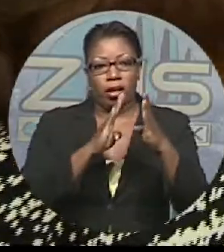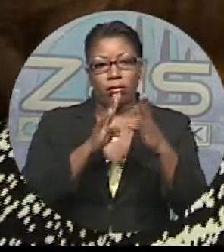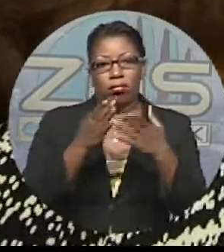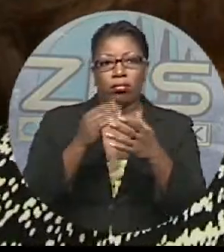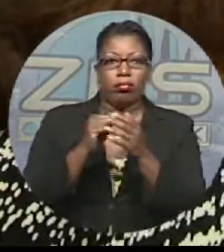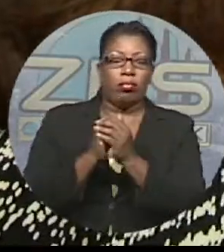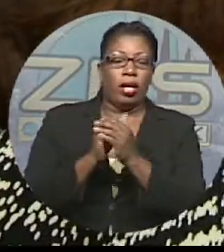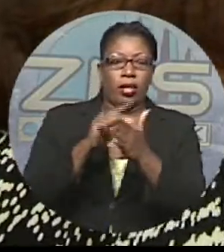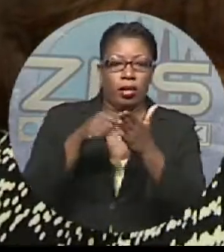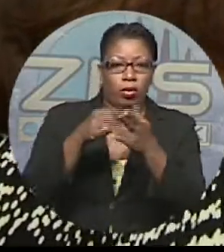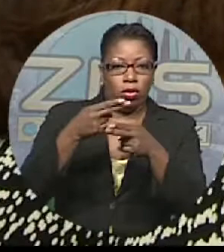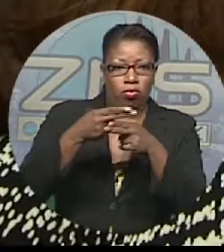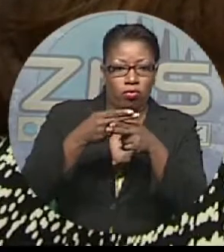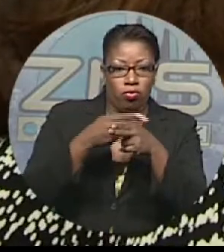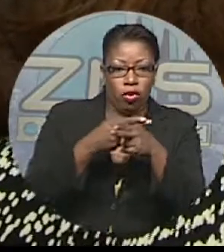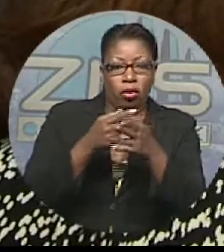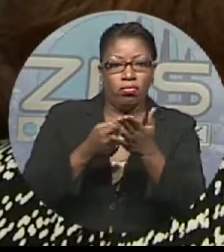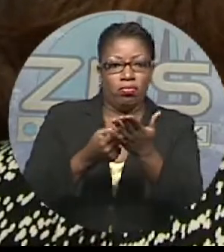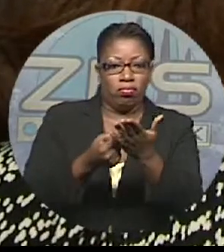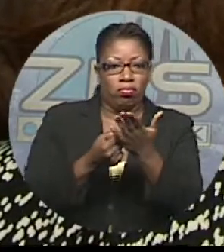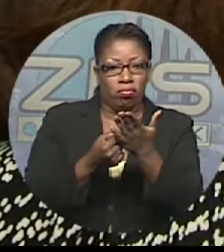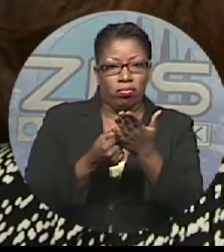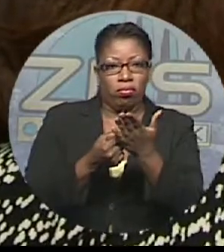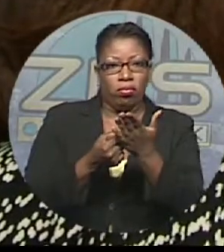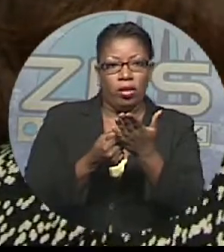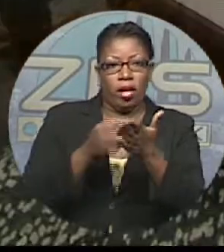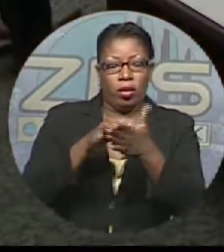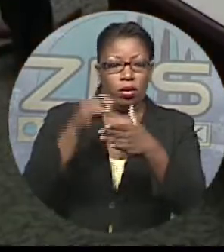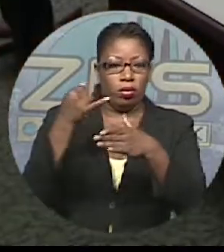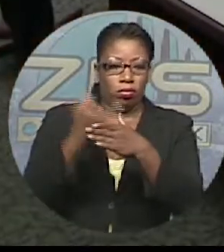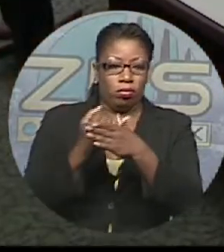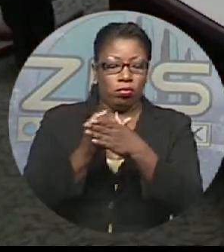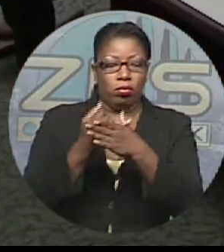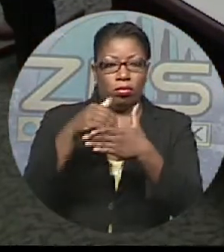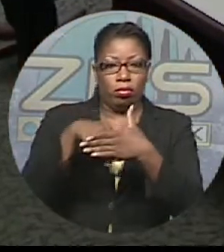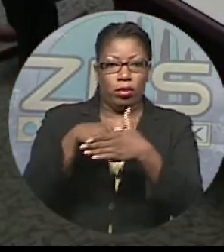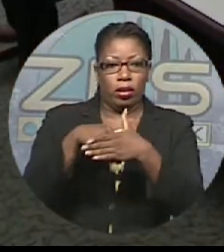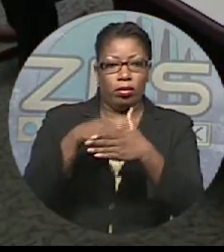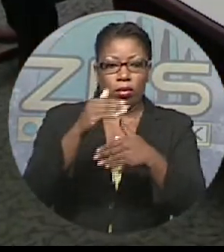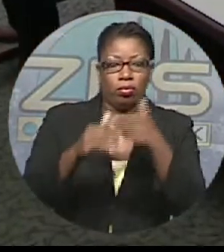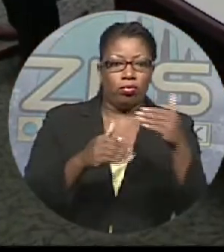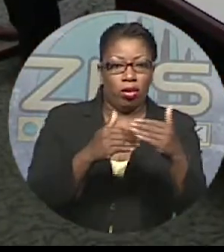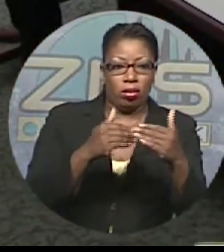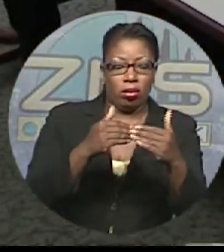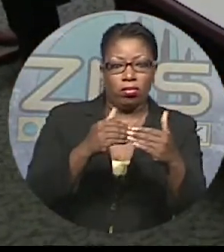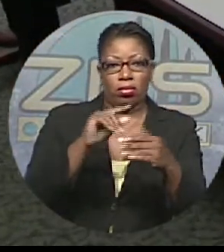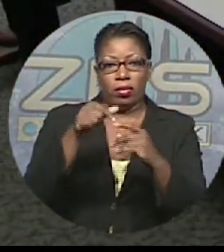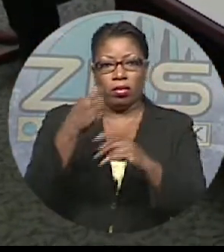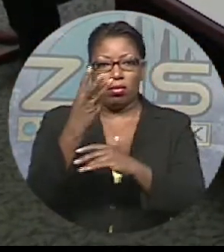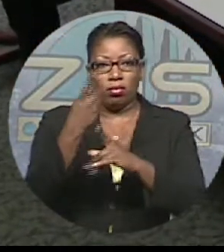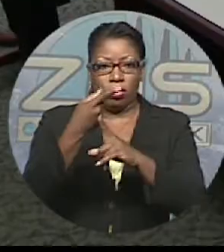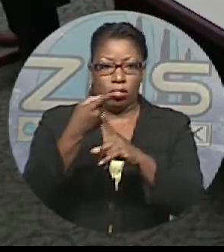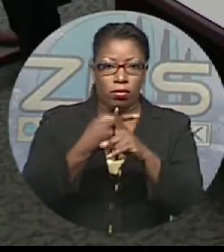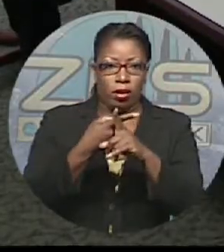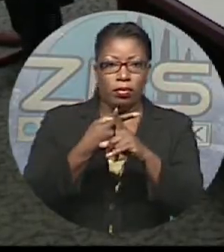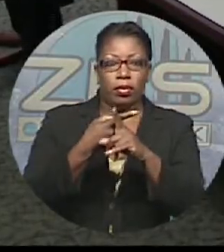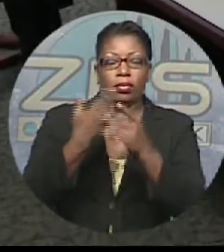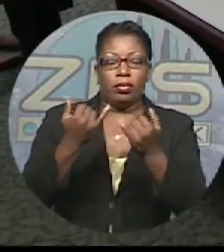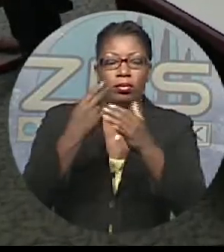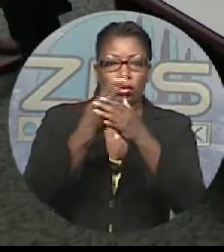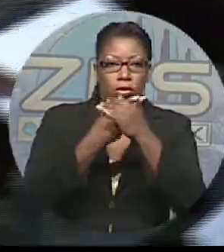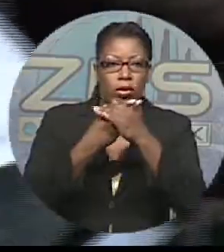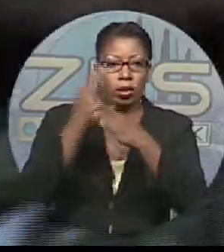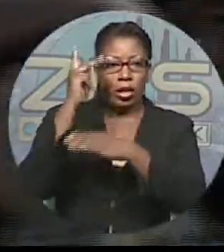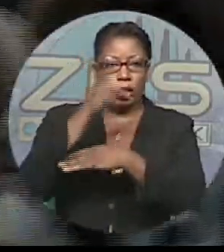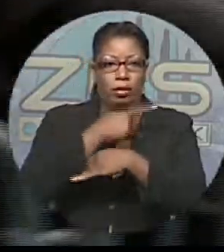the shortest negotiation he has been involved in, with the process lasting less than 6 months. For the union, Pinder